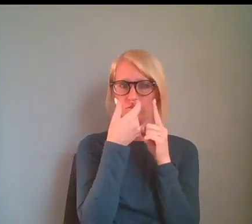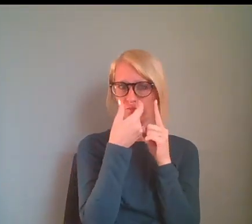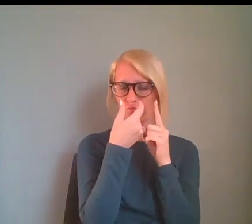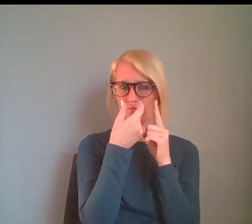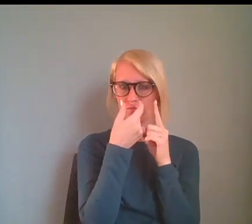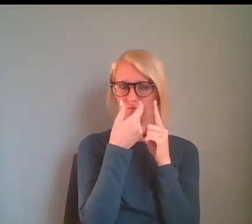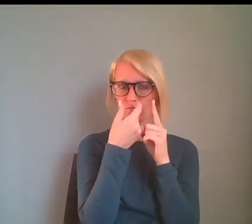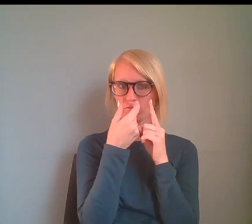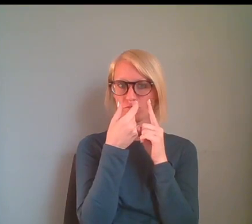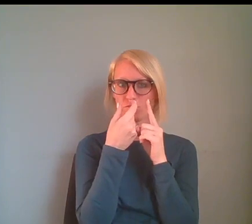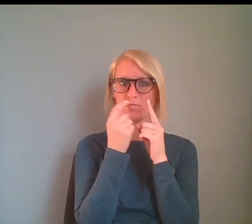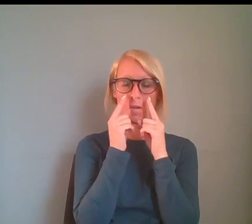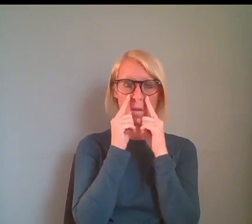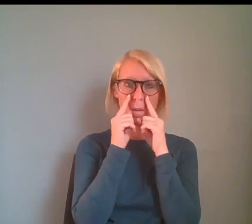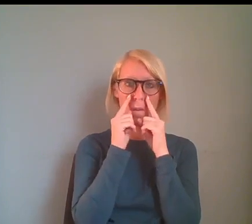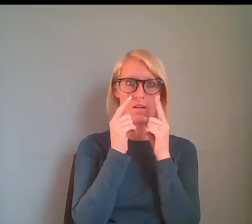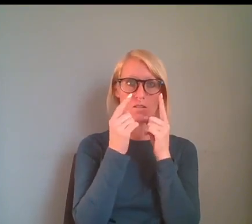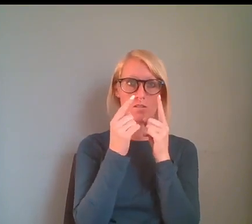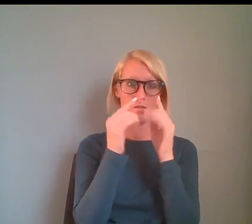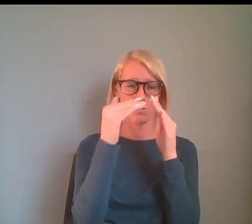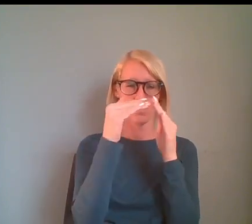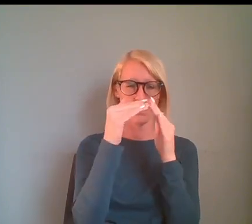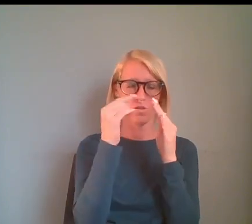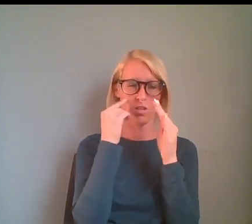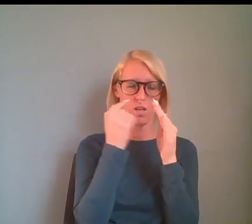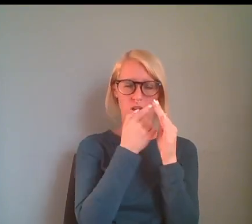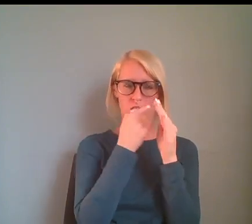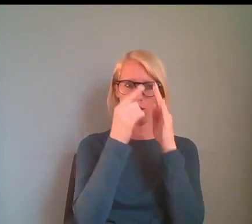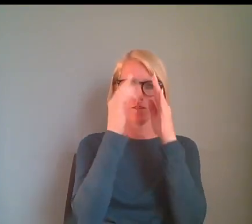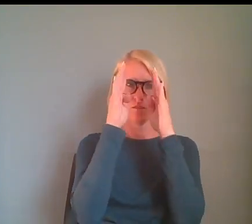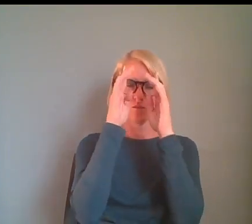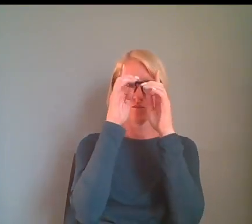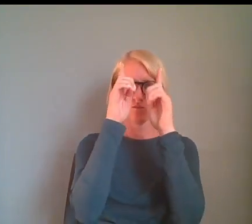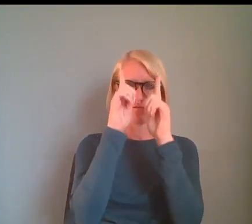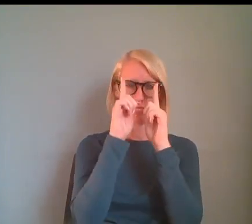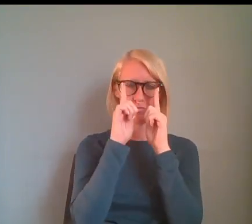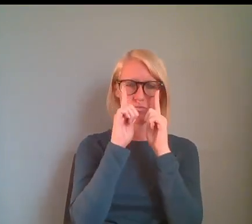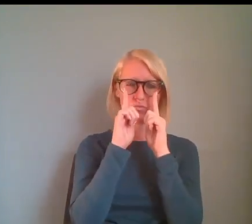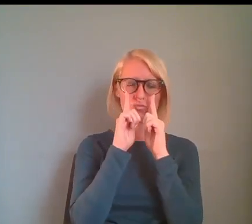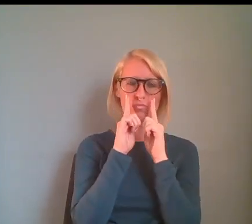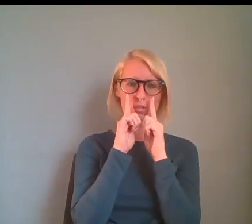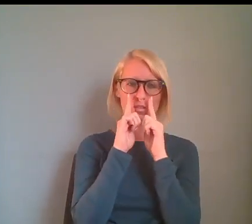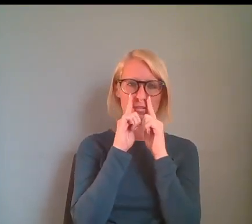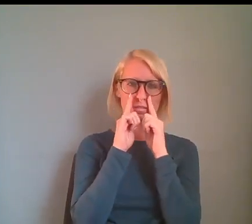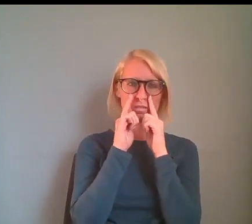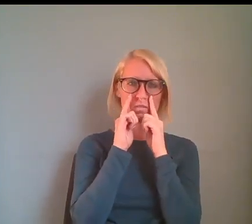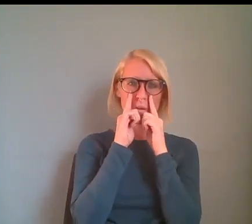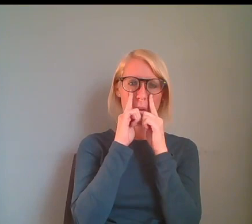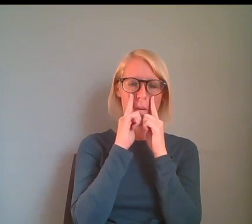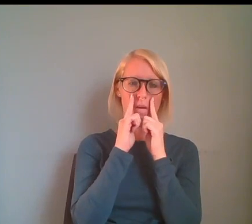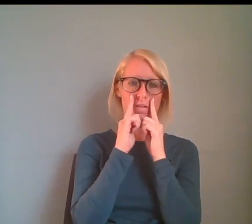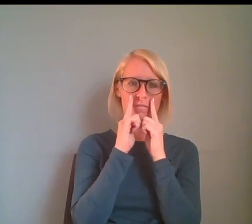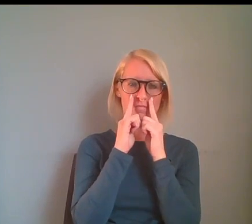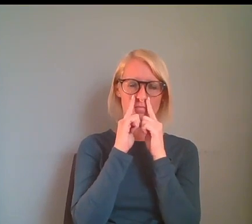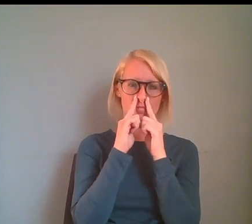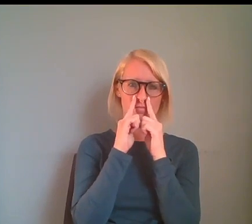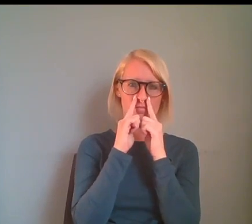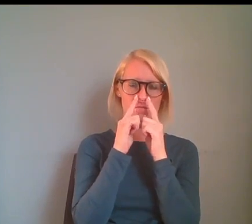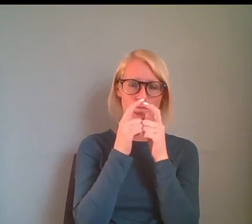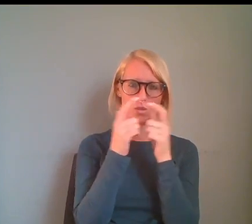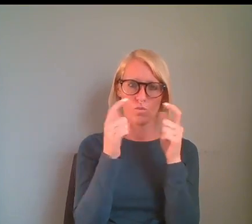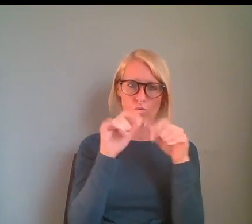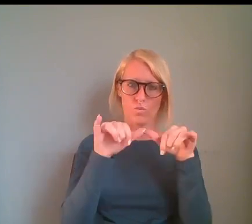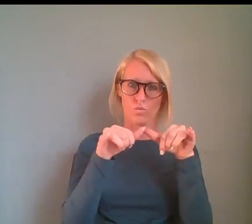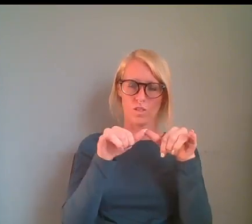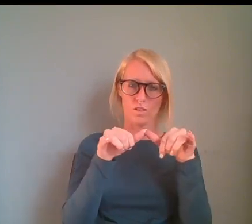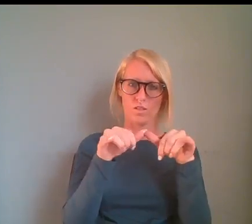come straight down from the corner of the eye. And this is about the width of your nose. And the other really